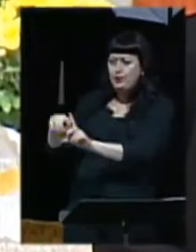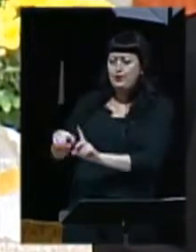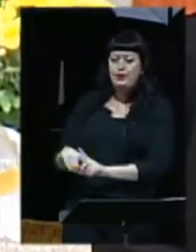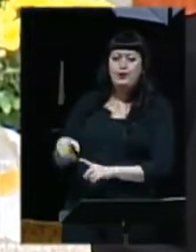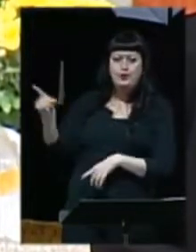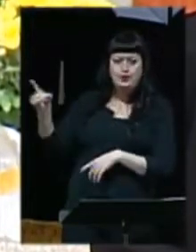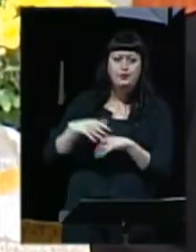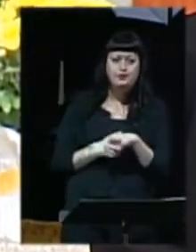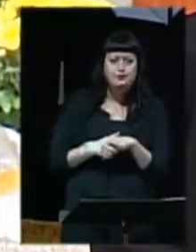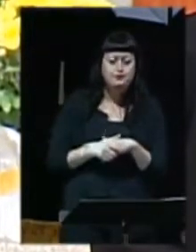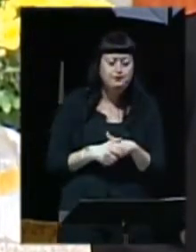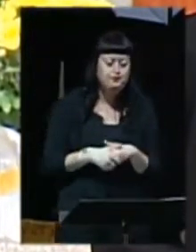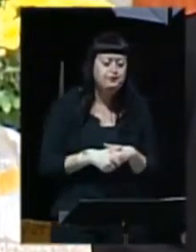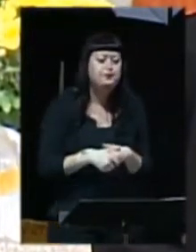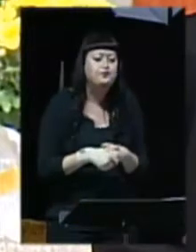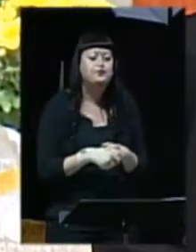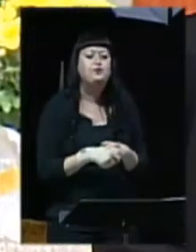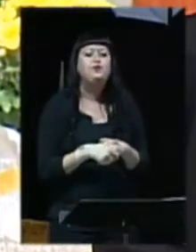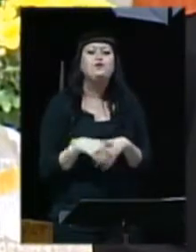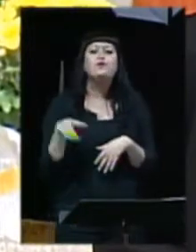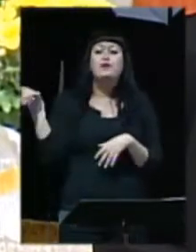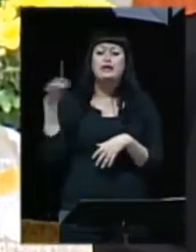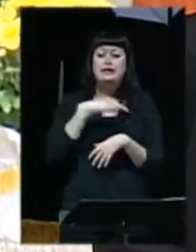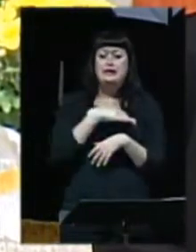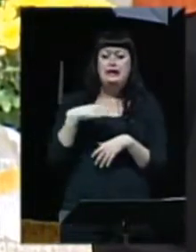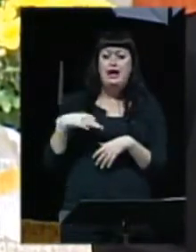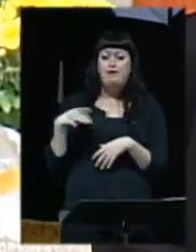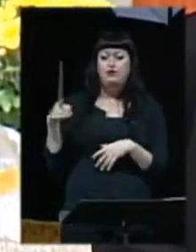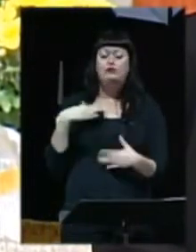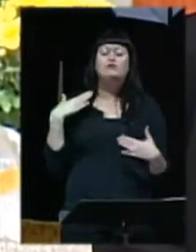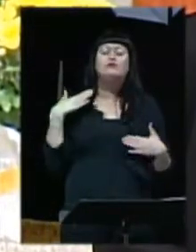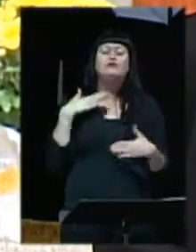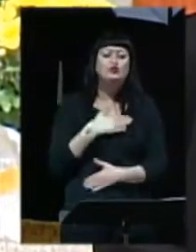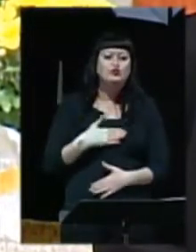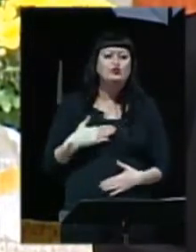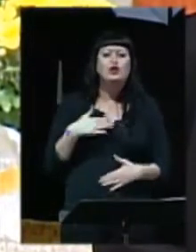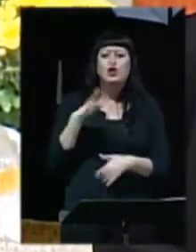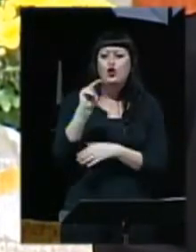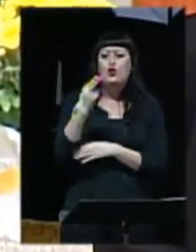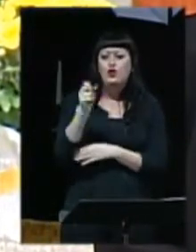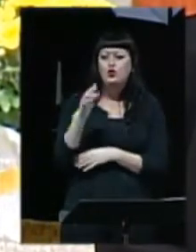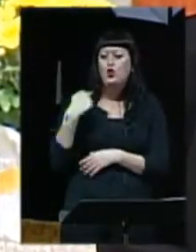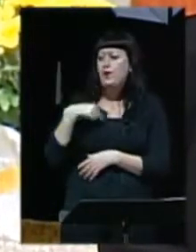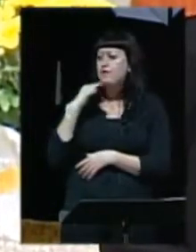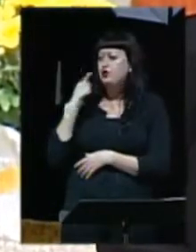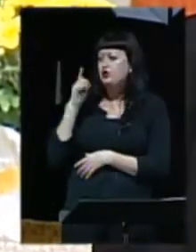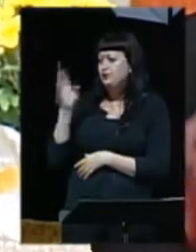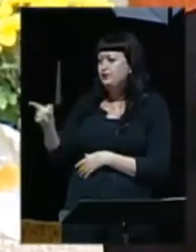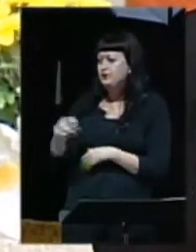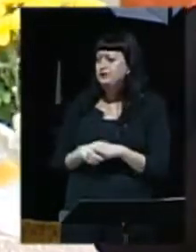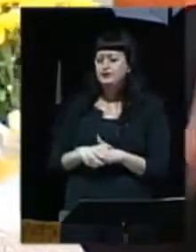students displayed for our school. He's a staff member who loved North High. You're going to be missed.